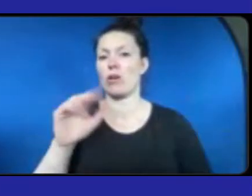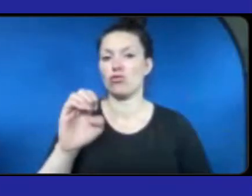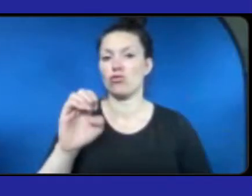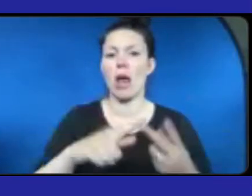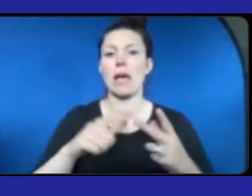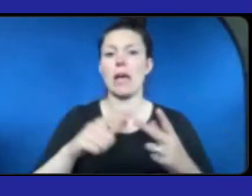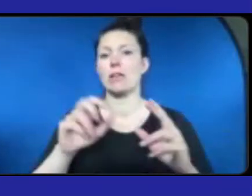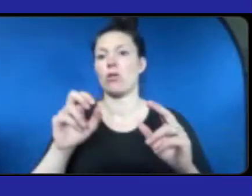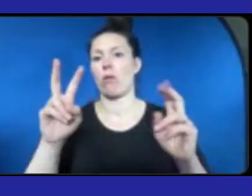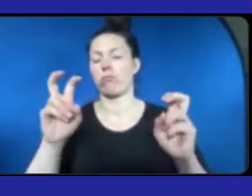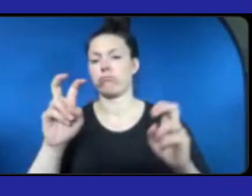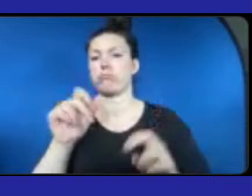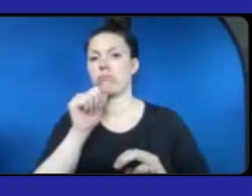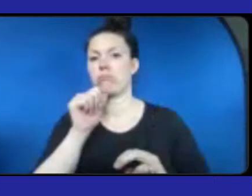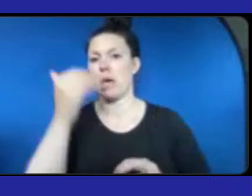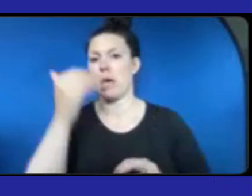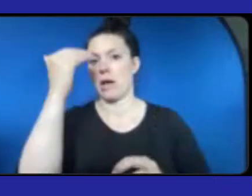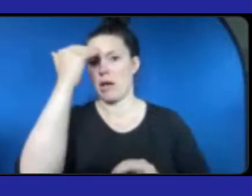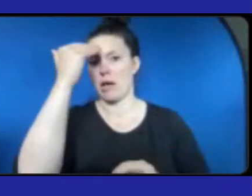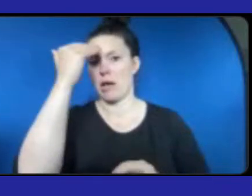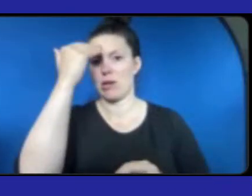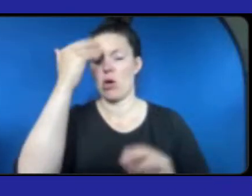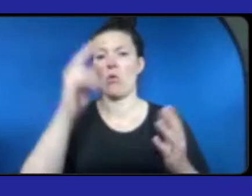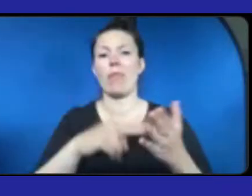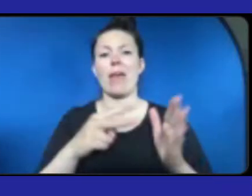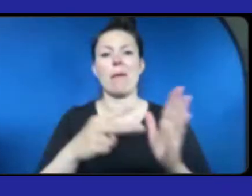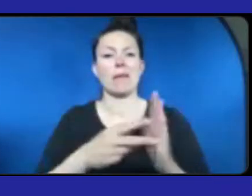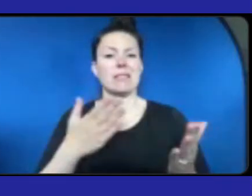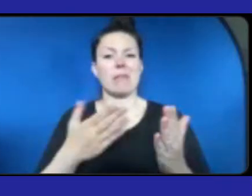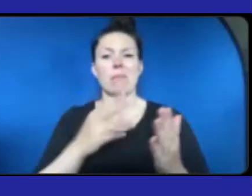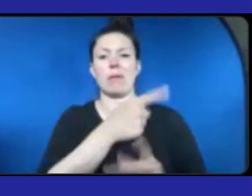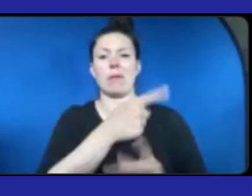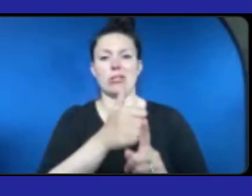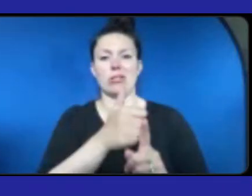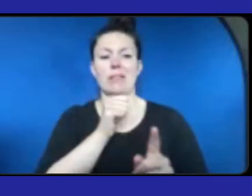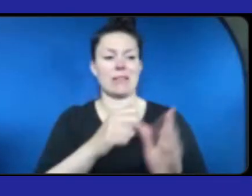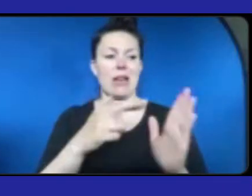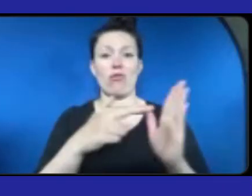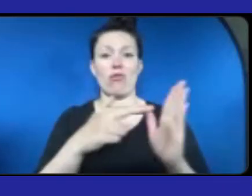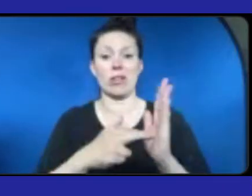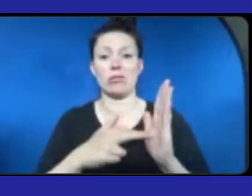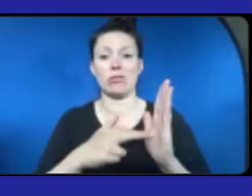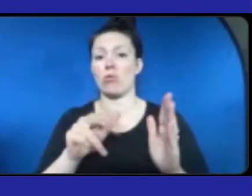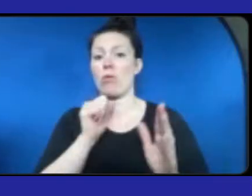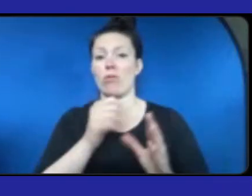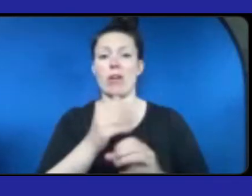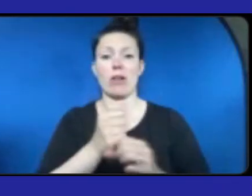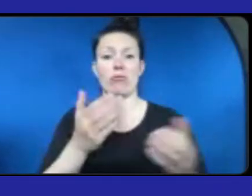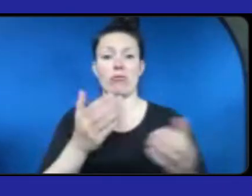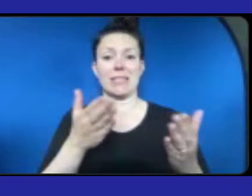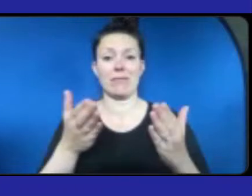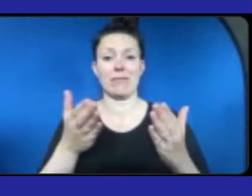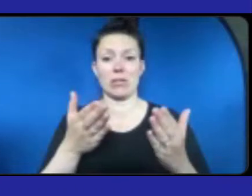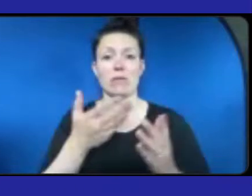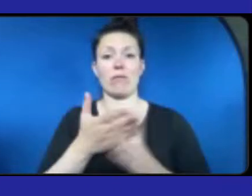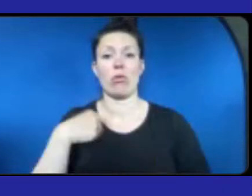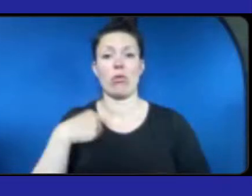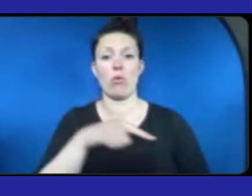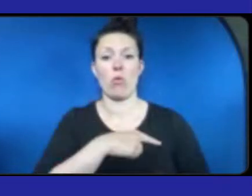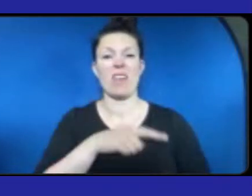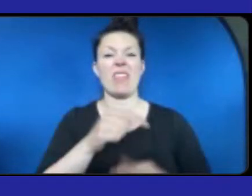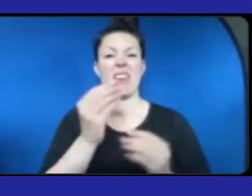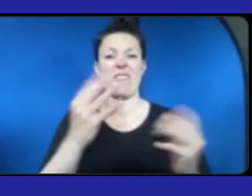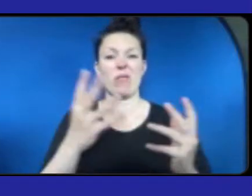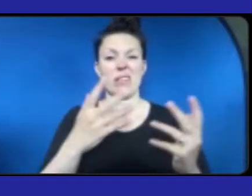when you're registering a patient who doesn't normally get their services through us, sometimes can be skipped over or done quickly. And so I'll just